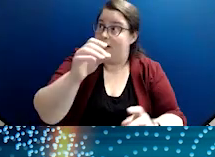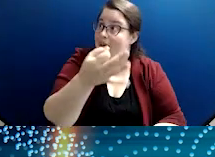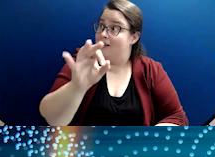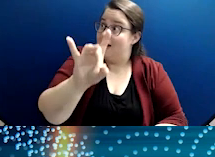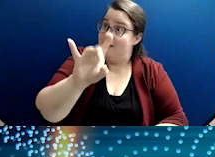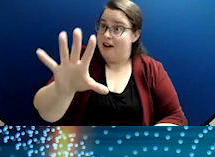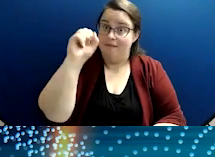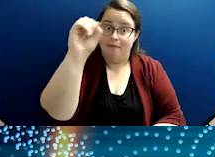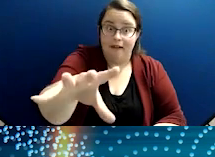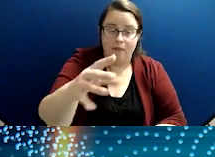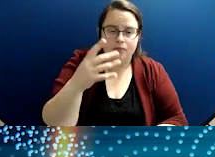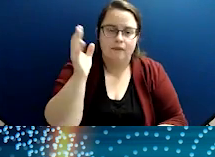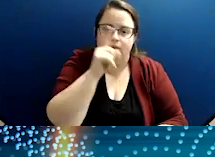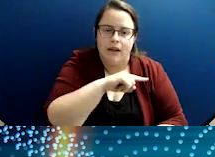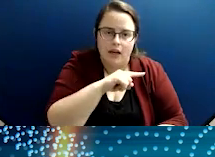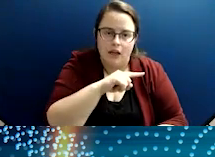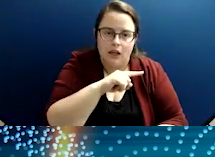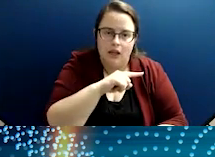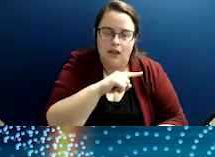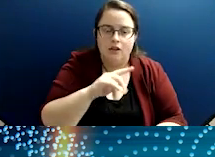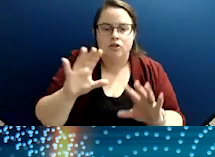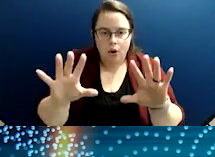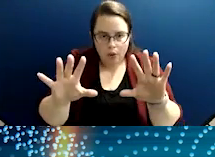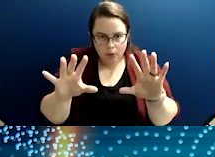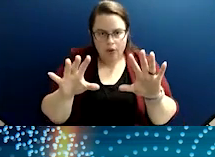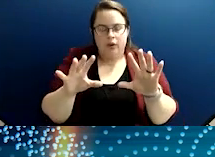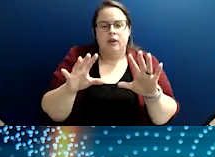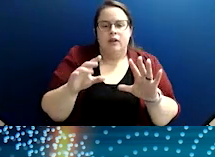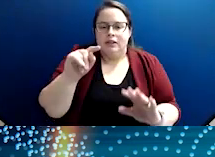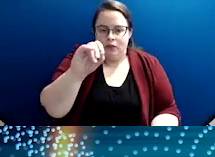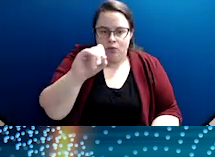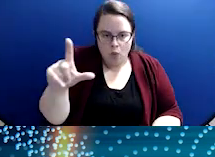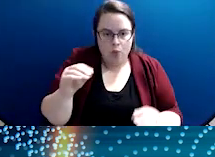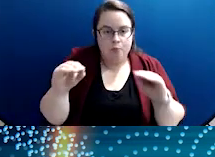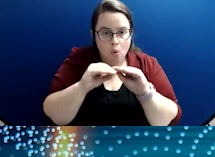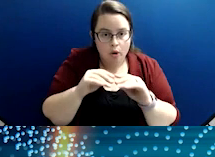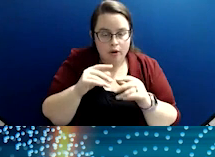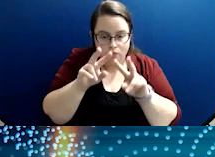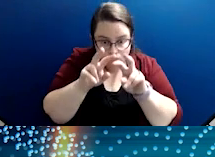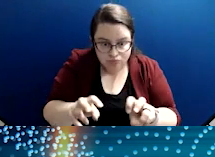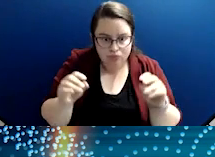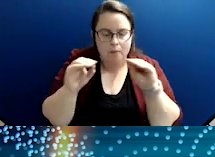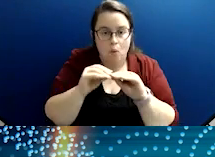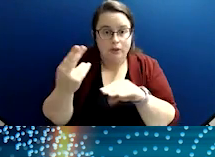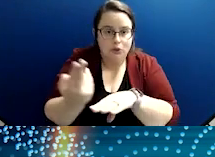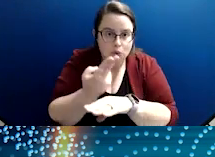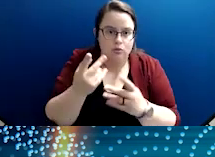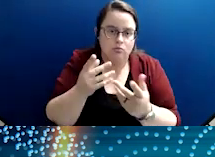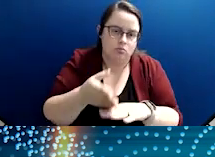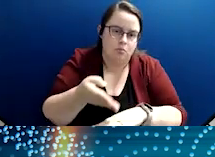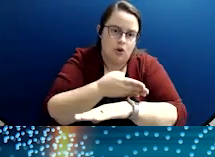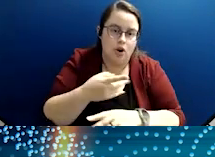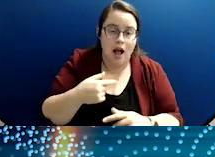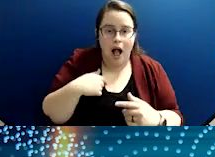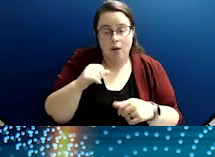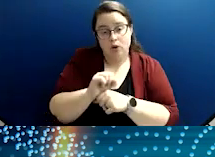So, but it's just like everything else. It's a tool. The more you get into it, the more you learn about it, the better you can use it. So I work as a tutor here in the